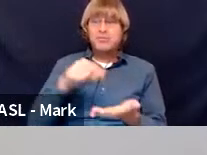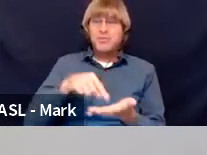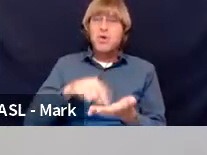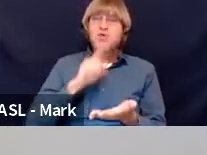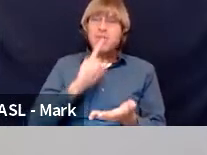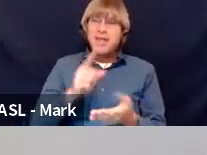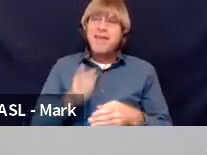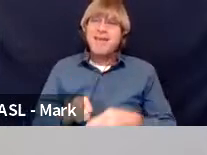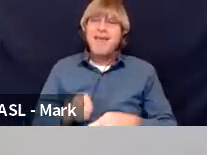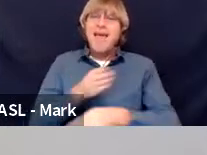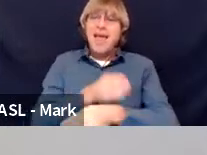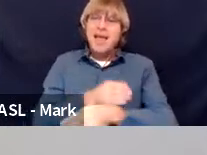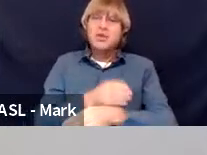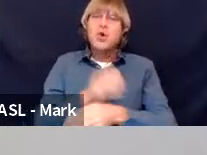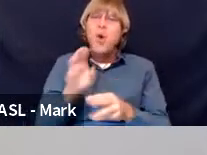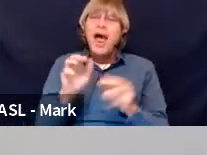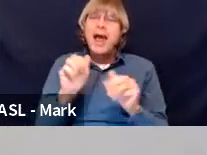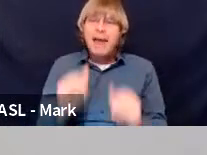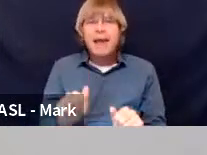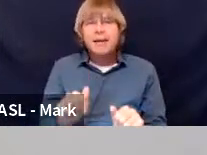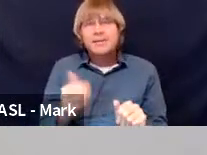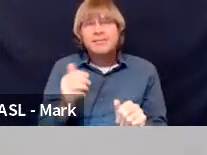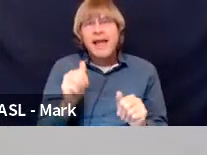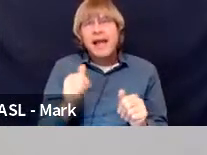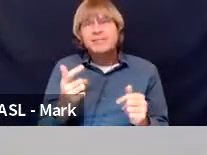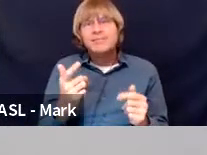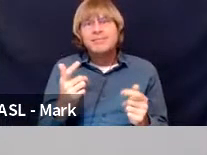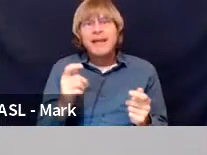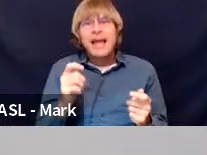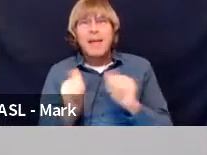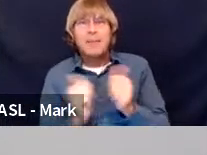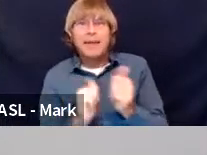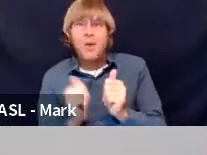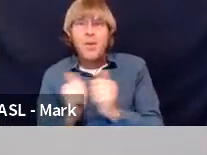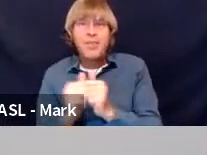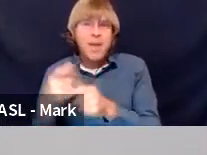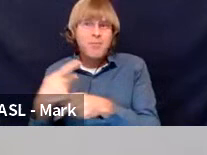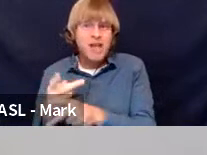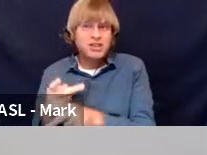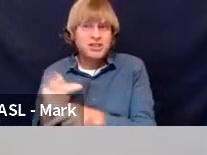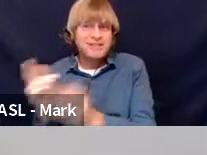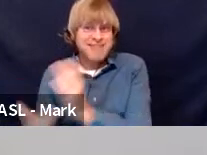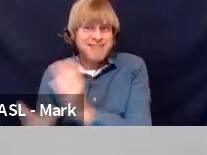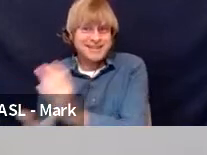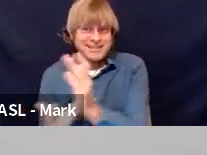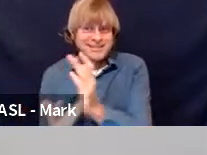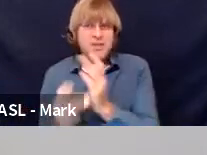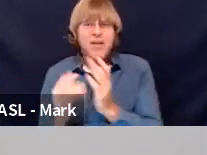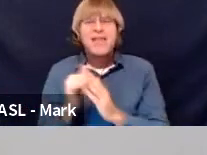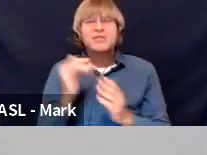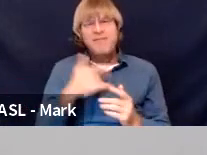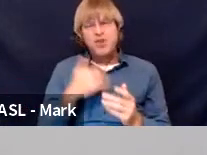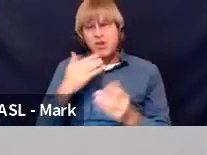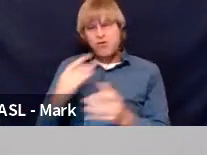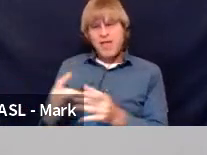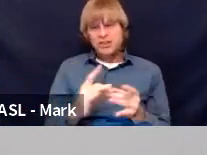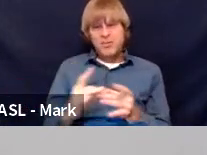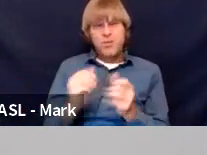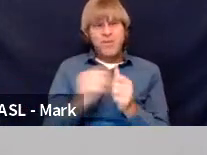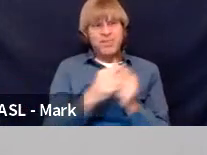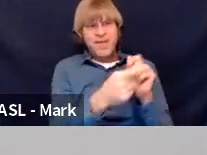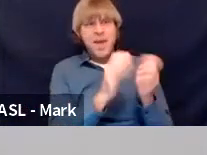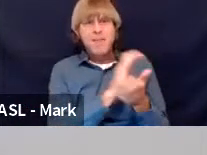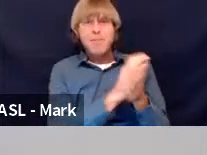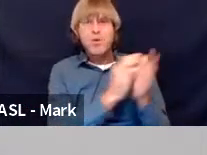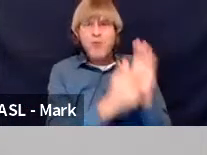enhances, or it can equally compete with production techniques. Again, that's where having the relationship with your print rep, your